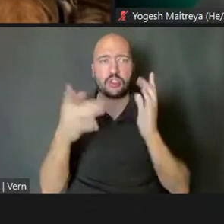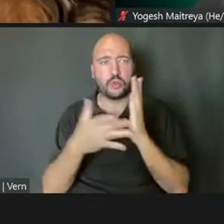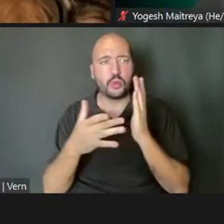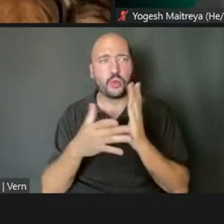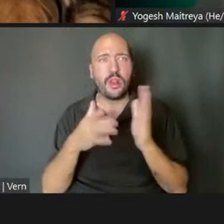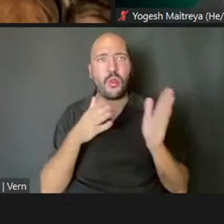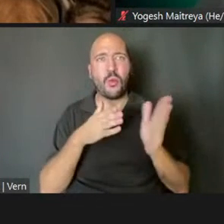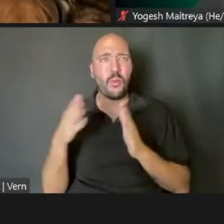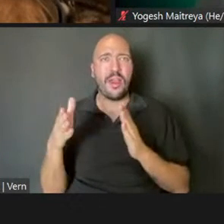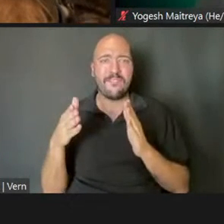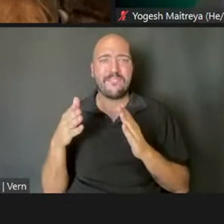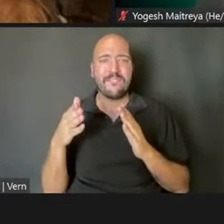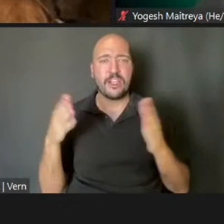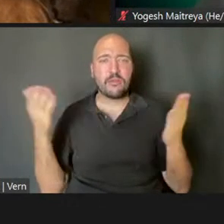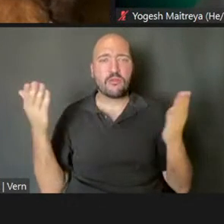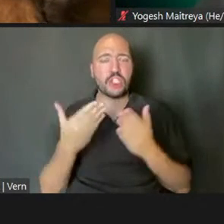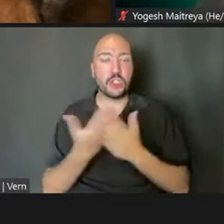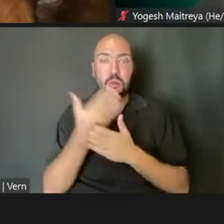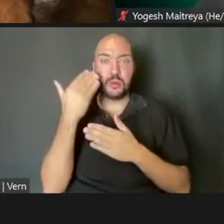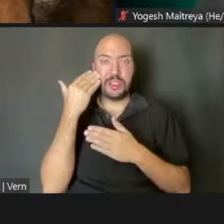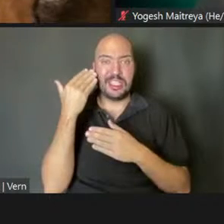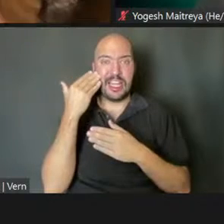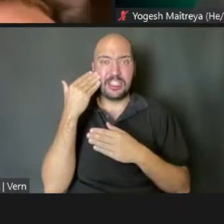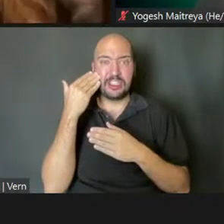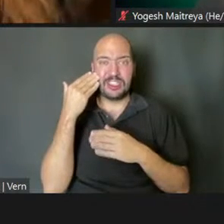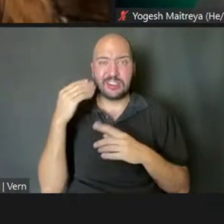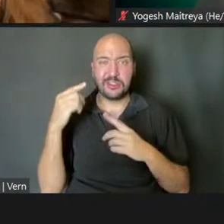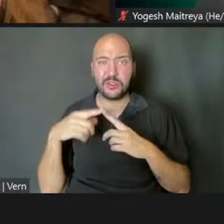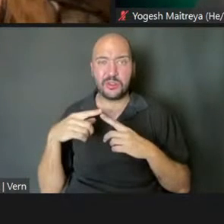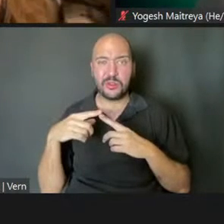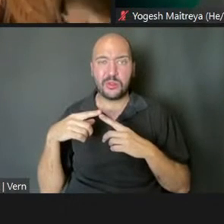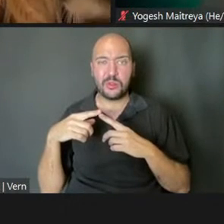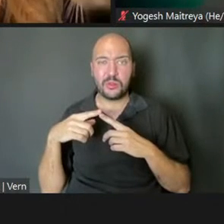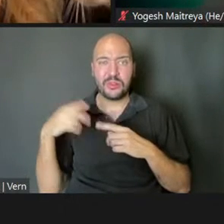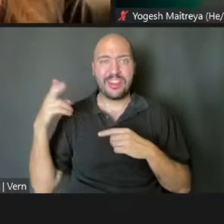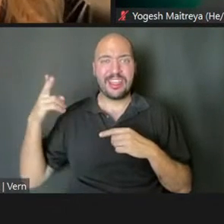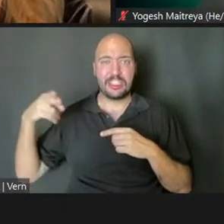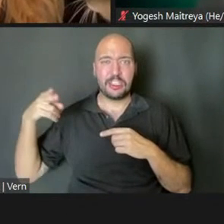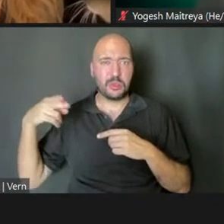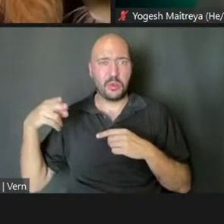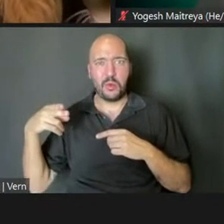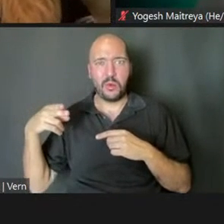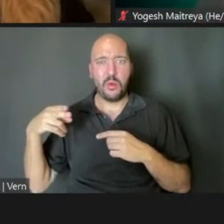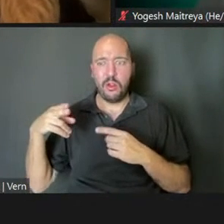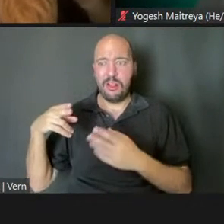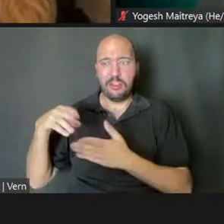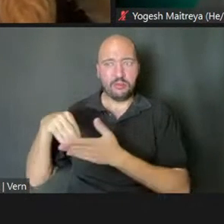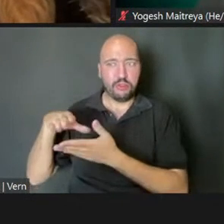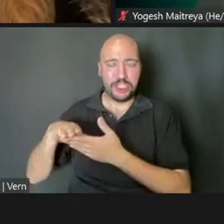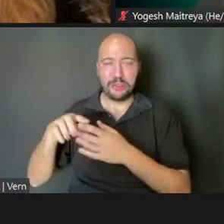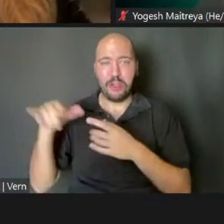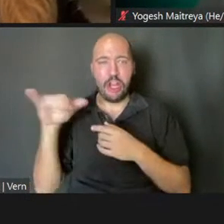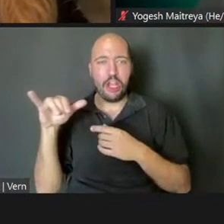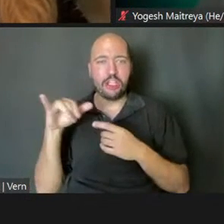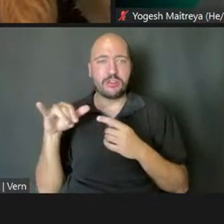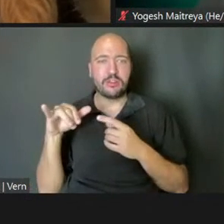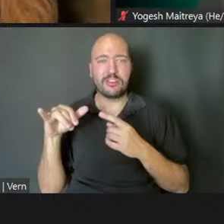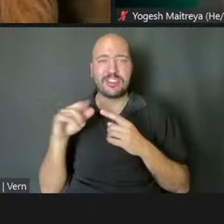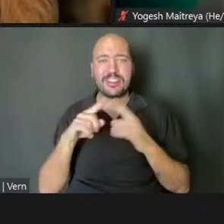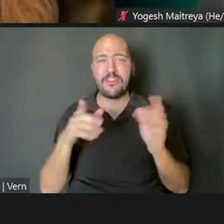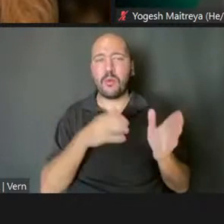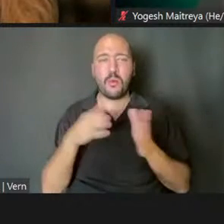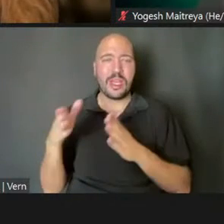way of bringing new knowledges to the historical register, but also to ways